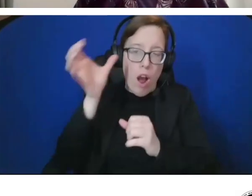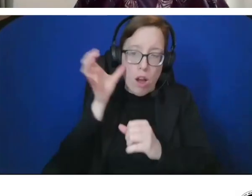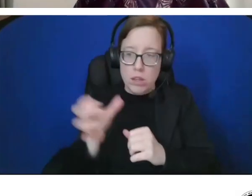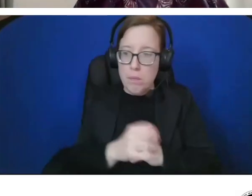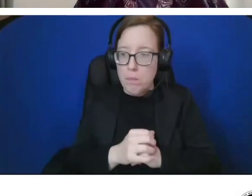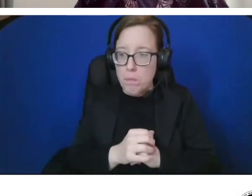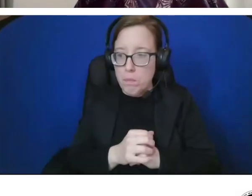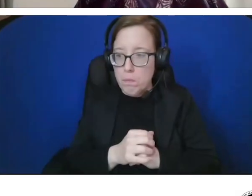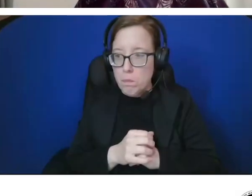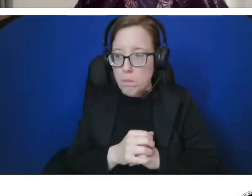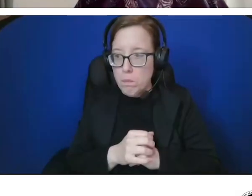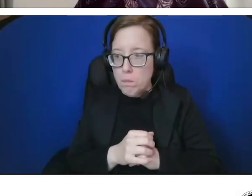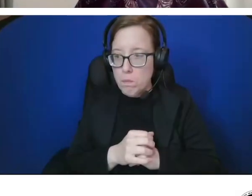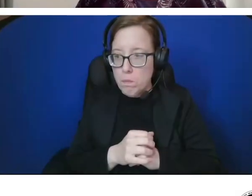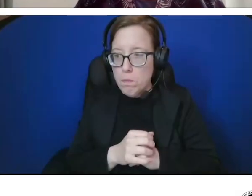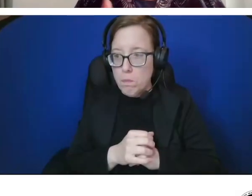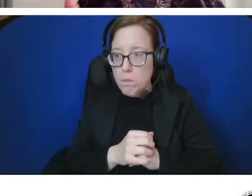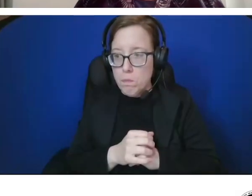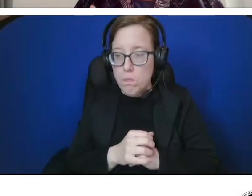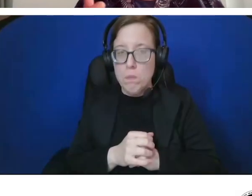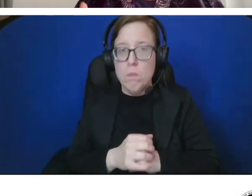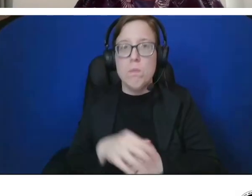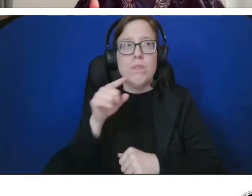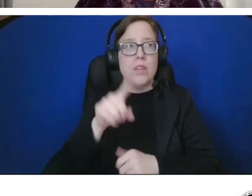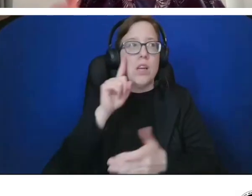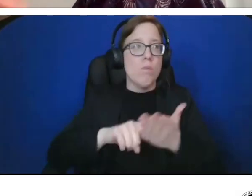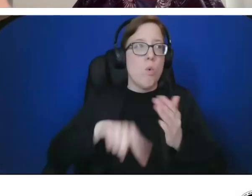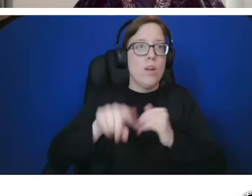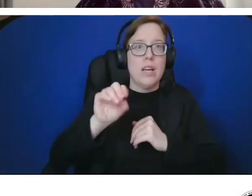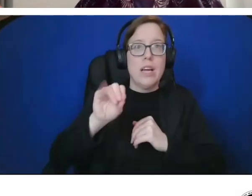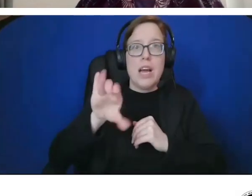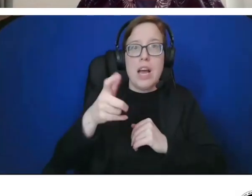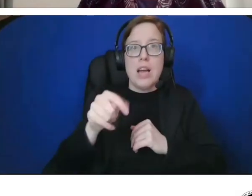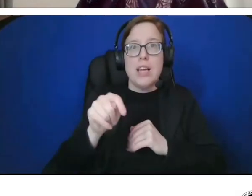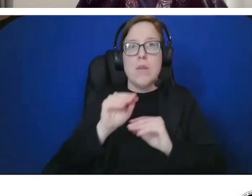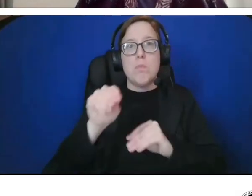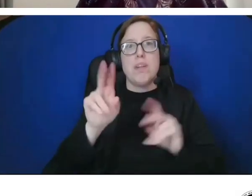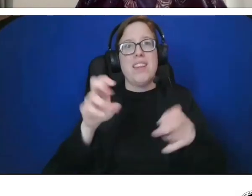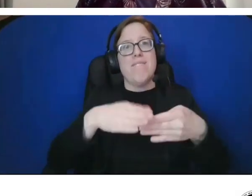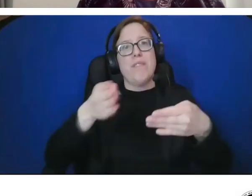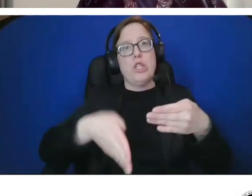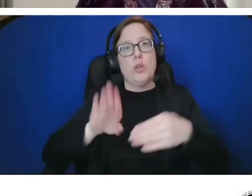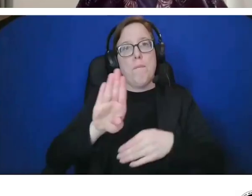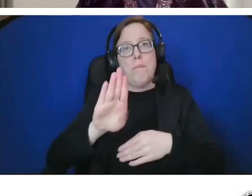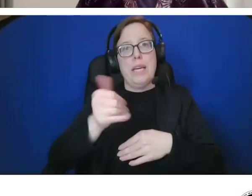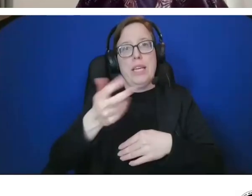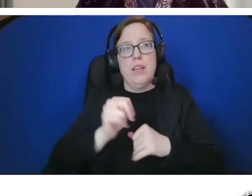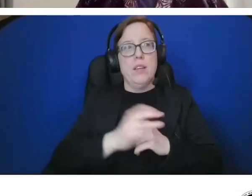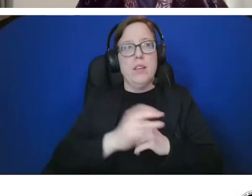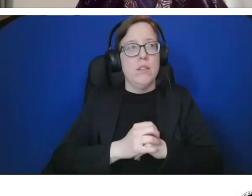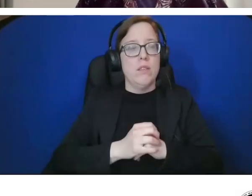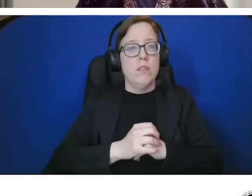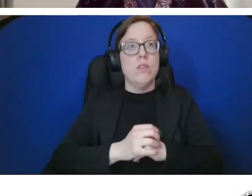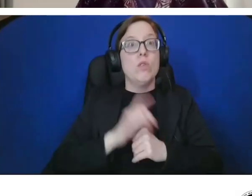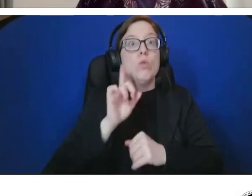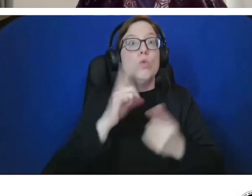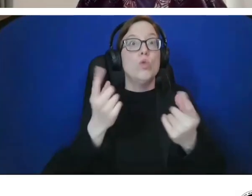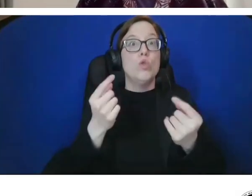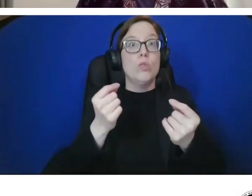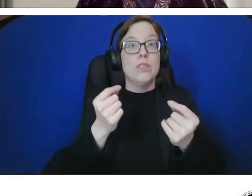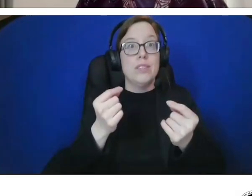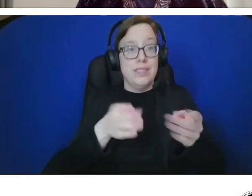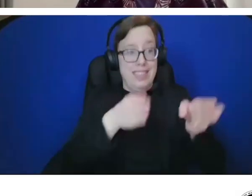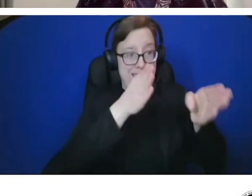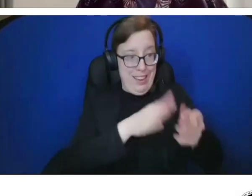concepts. So they might explore these objects and then put them in the finished bin. So again, you're going